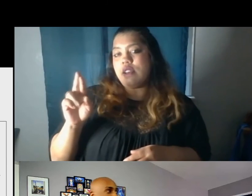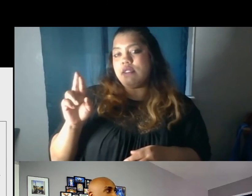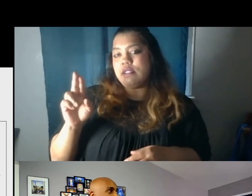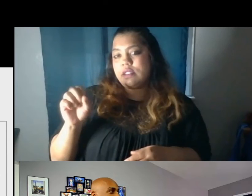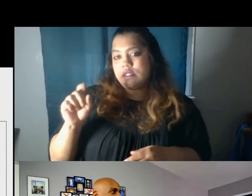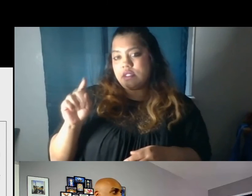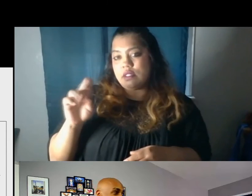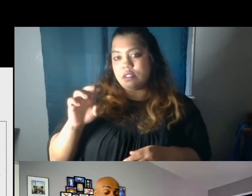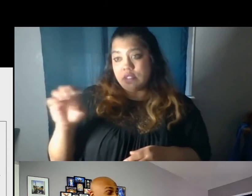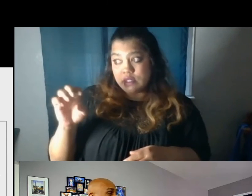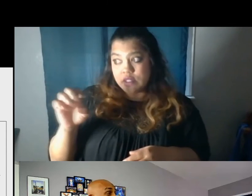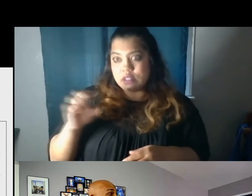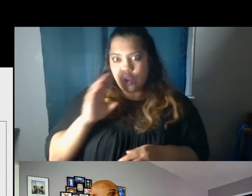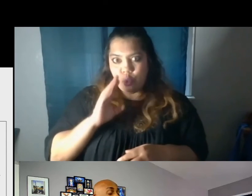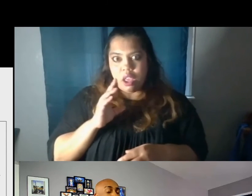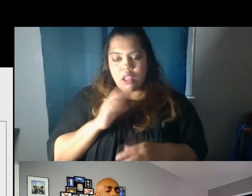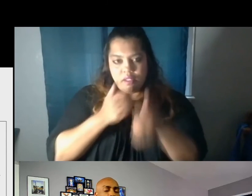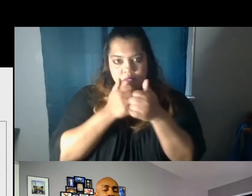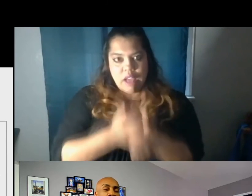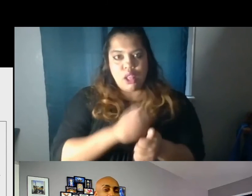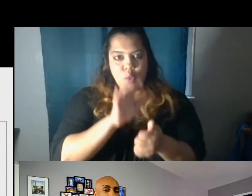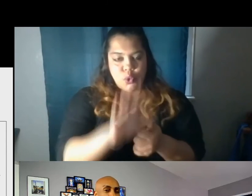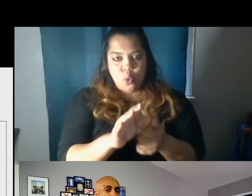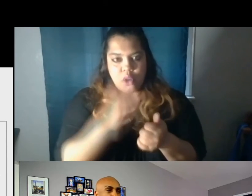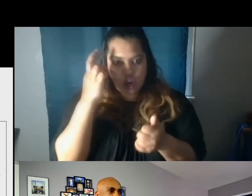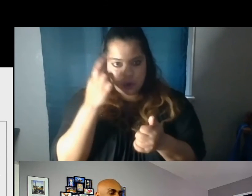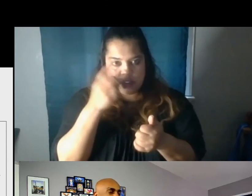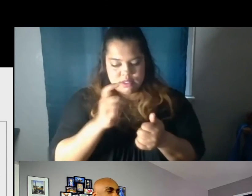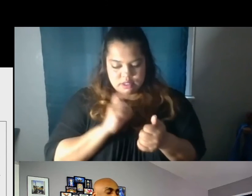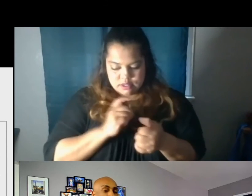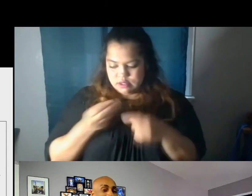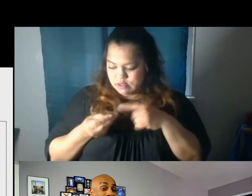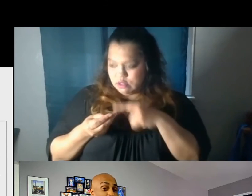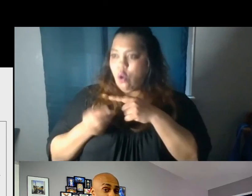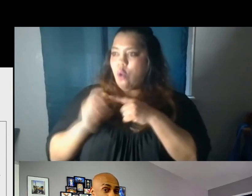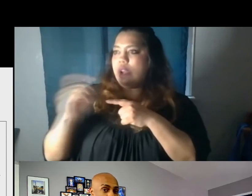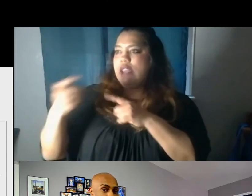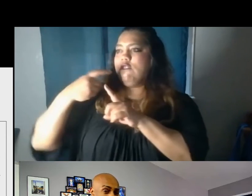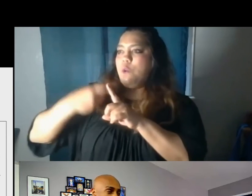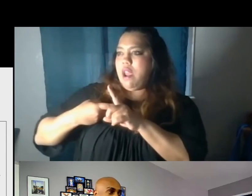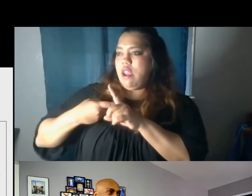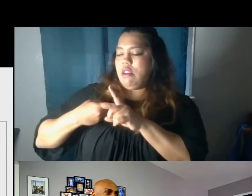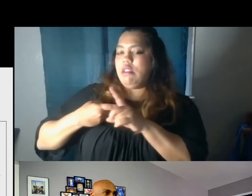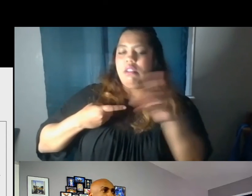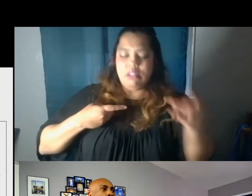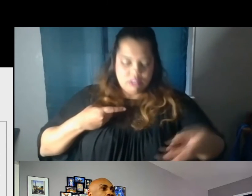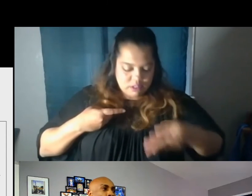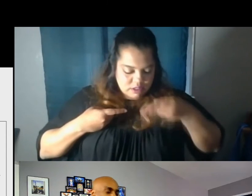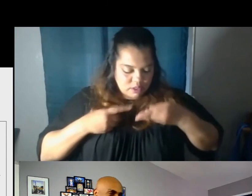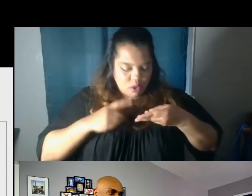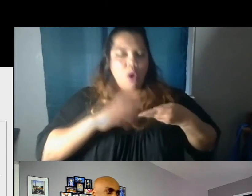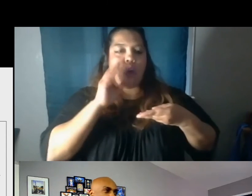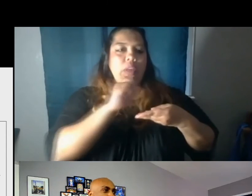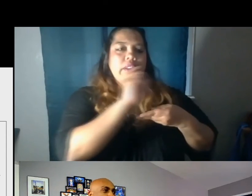with everything that's offered in order to move CSL Greater Baltimore into its greater yet to be, right? So when we know